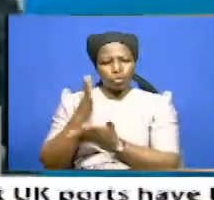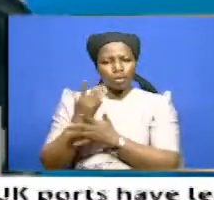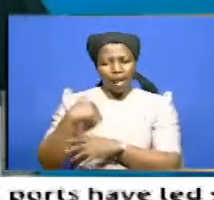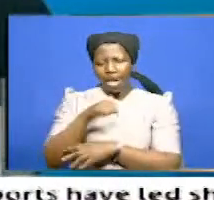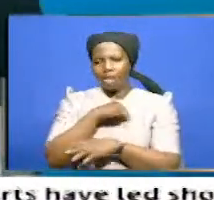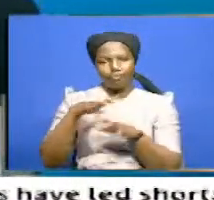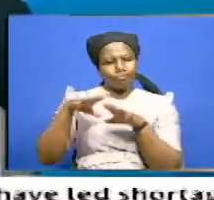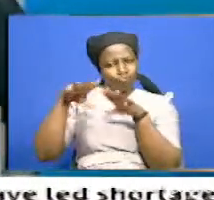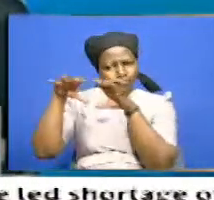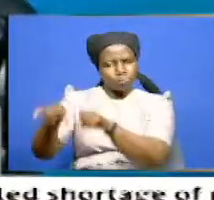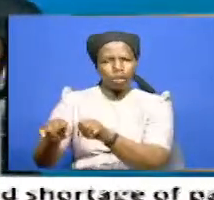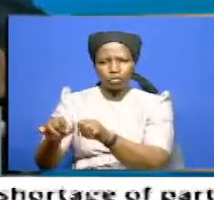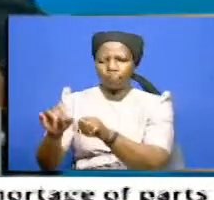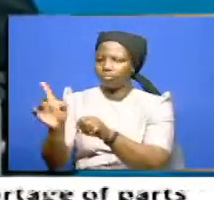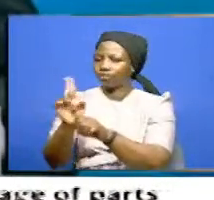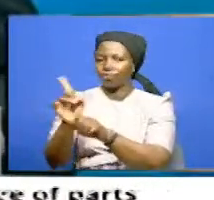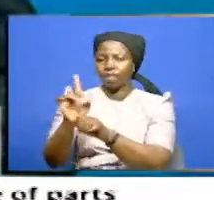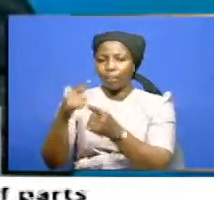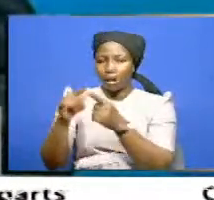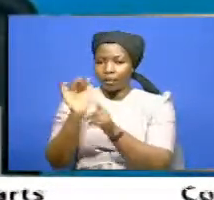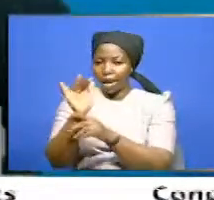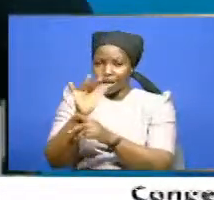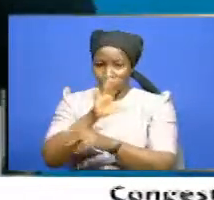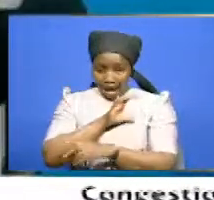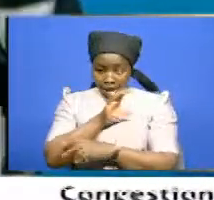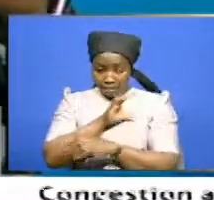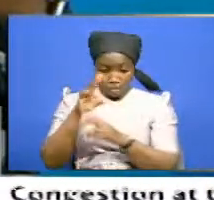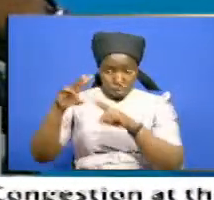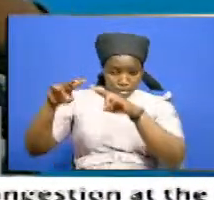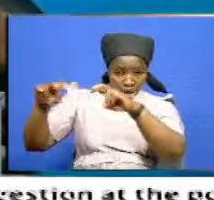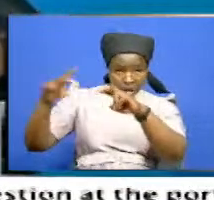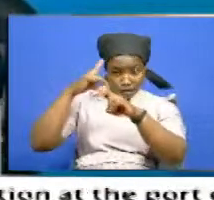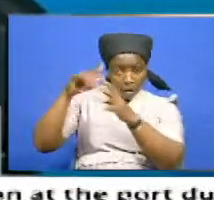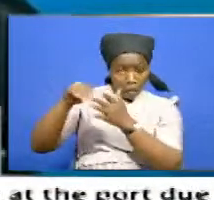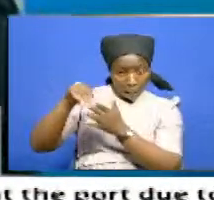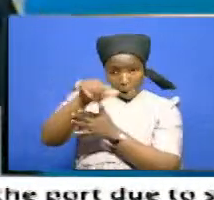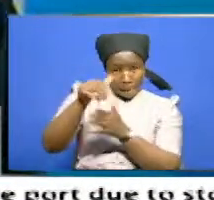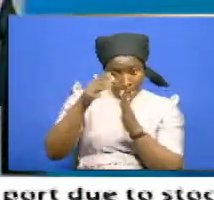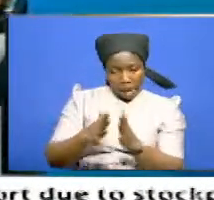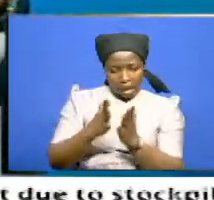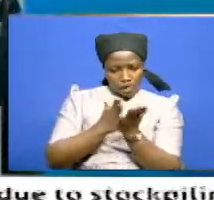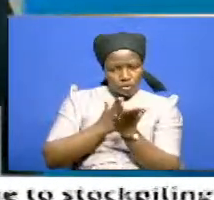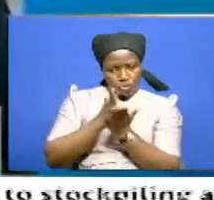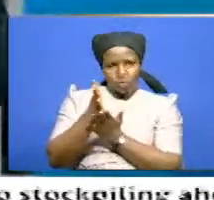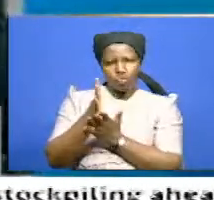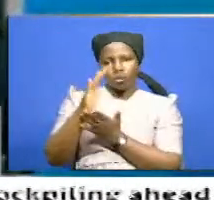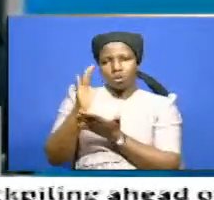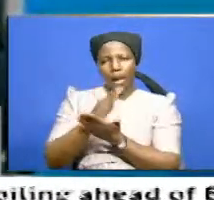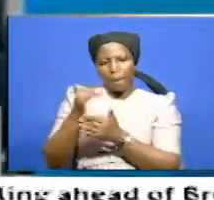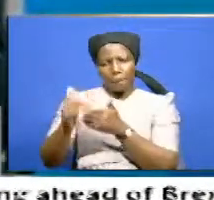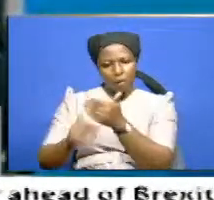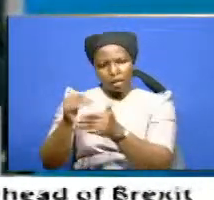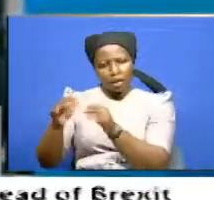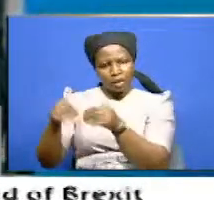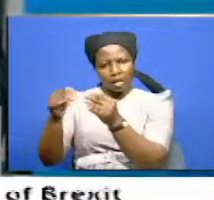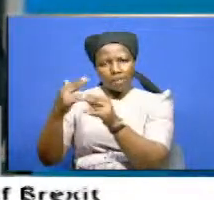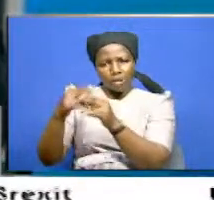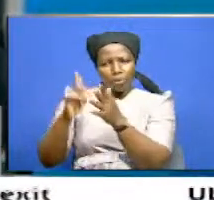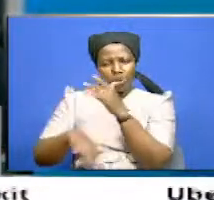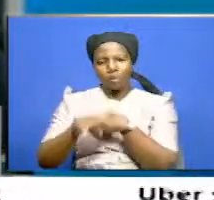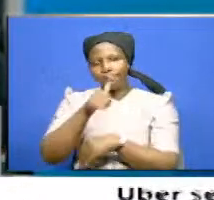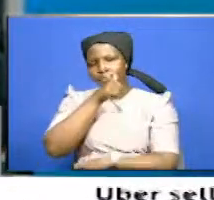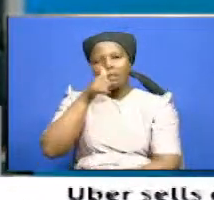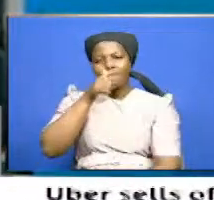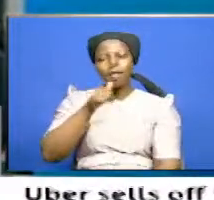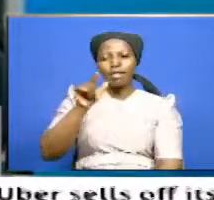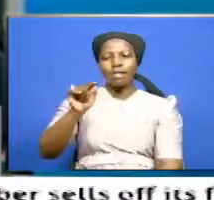We request the client to look for a place or look for buyers through a process we call private treaty, so they